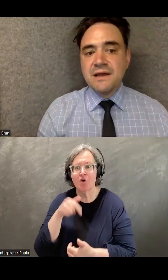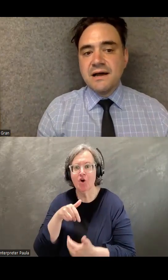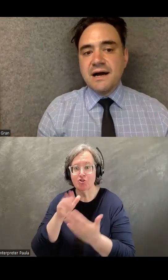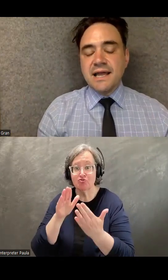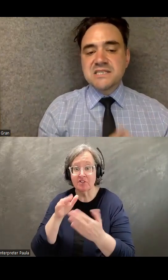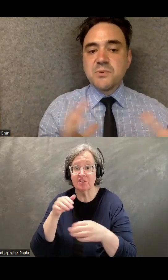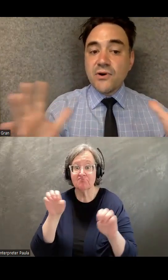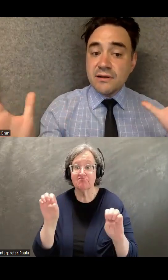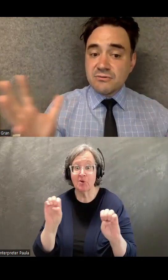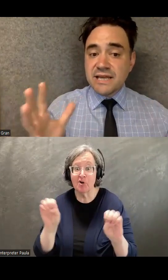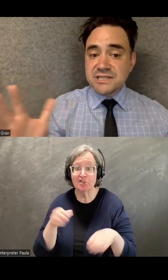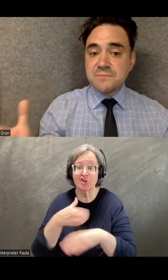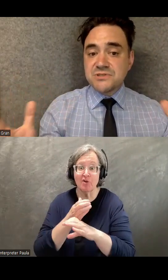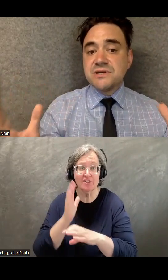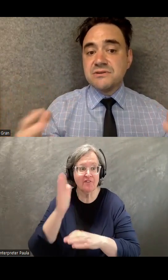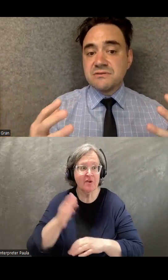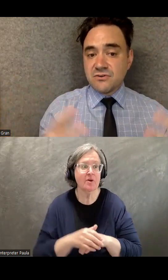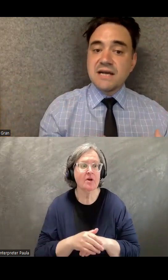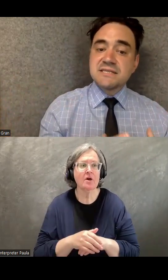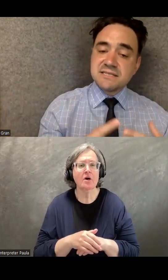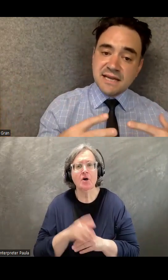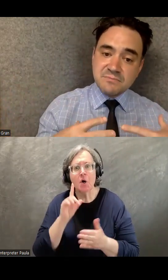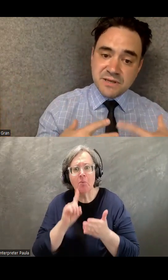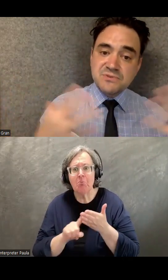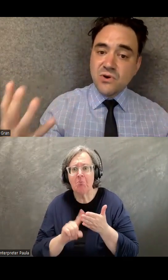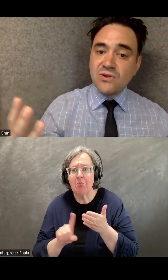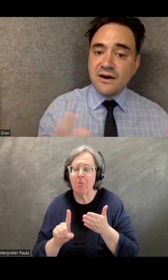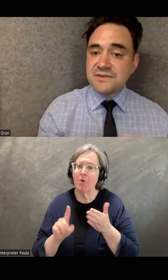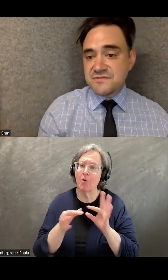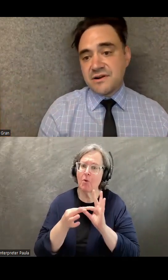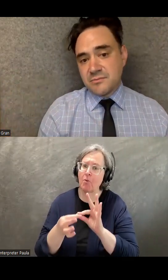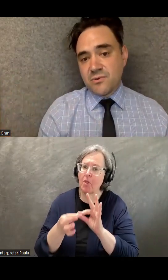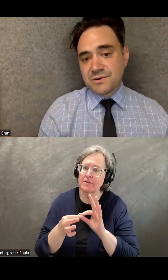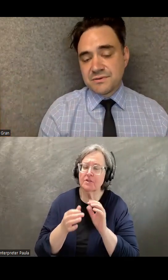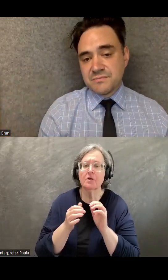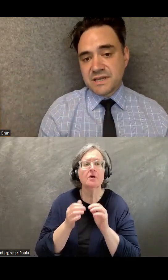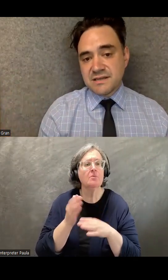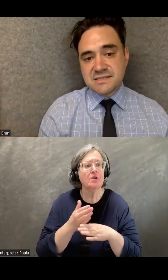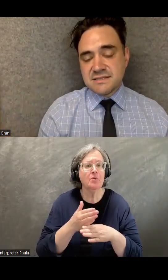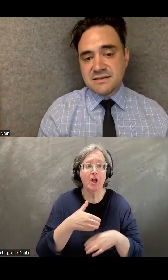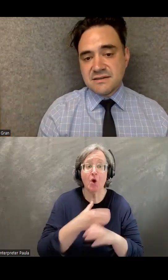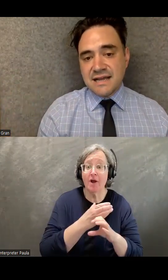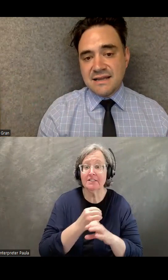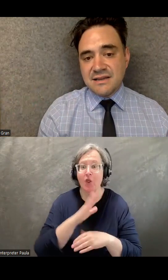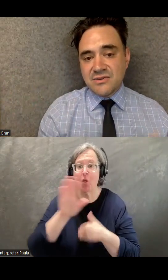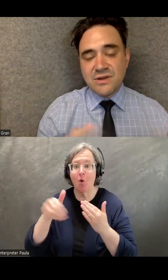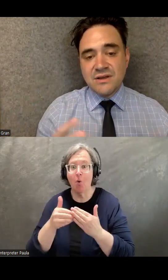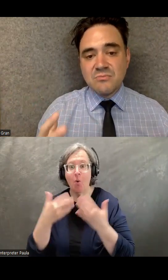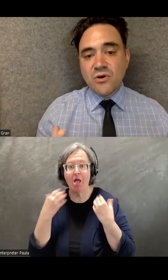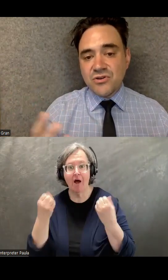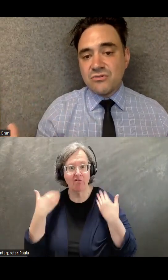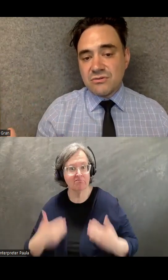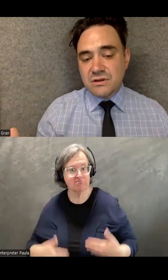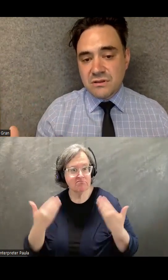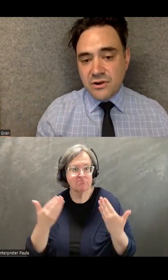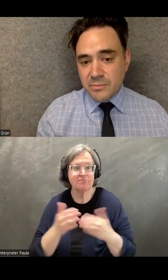future. Exploring the relationship between the crisis and people's whole health is very important, because the